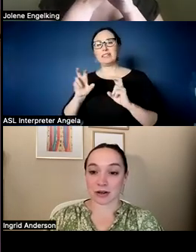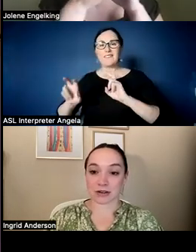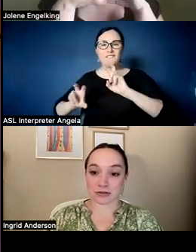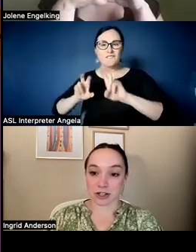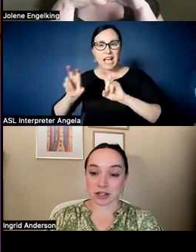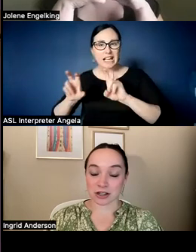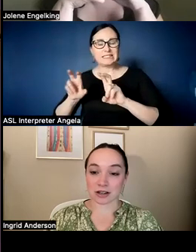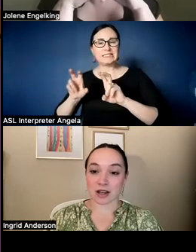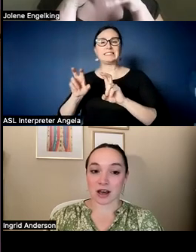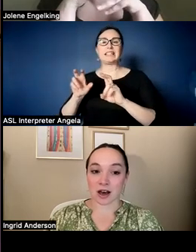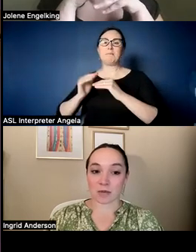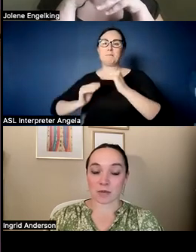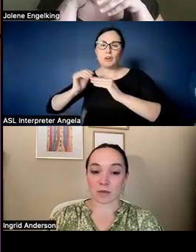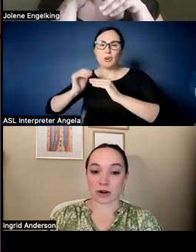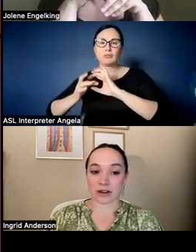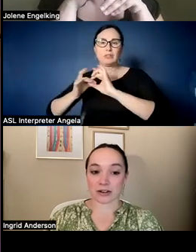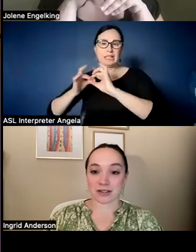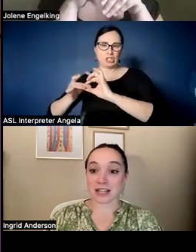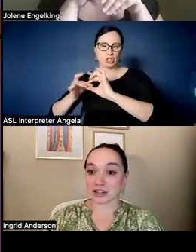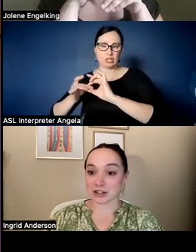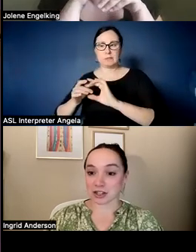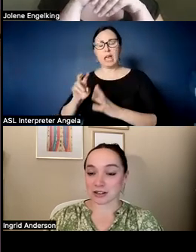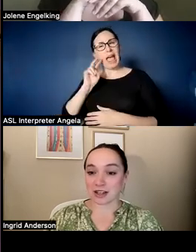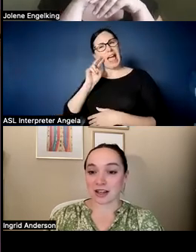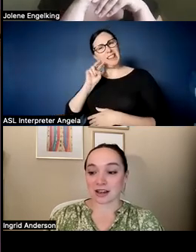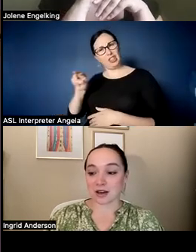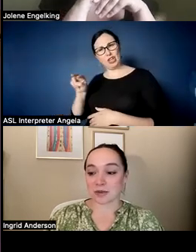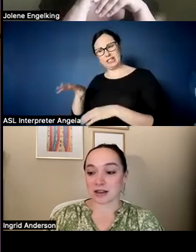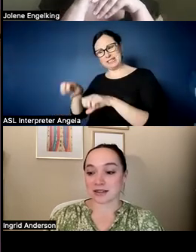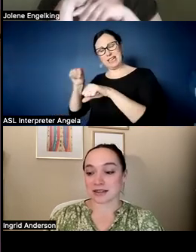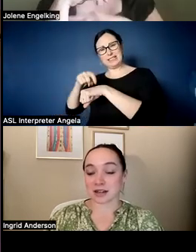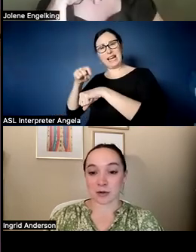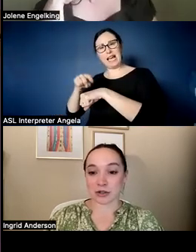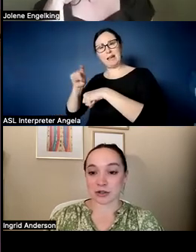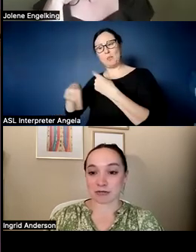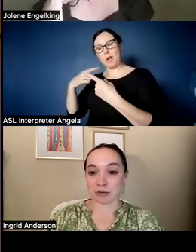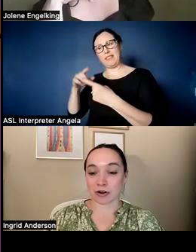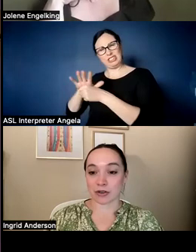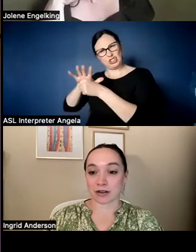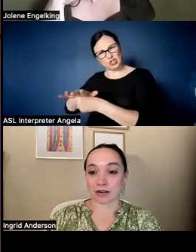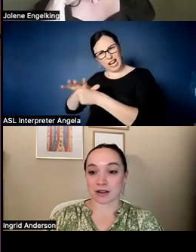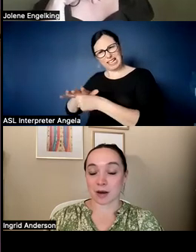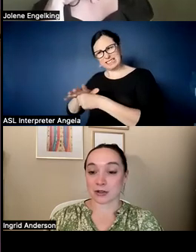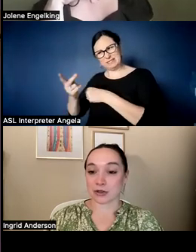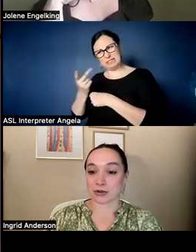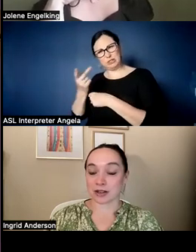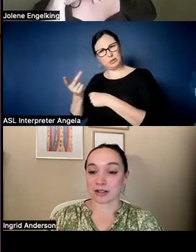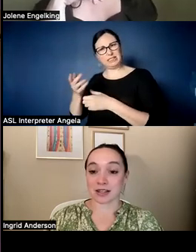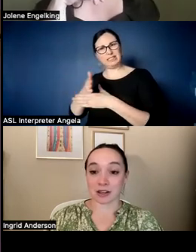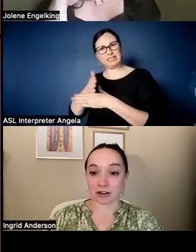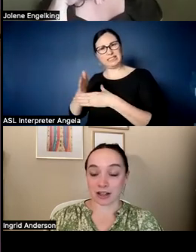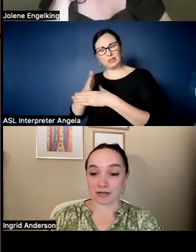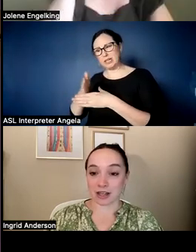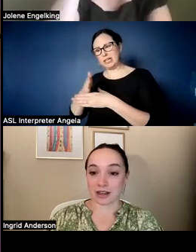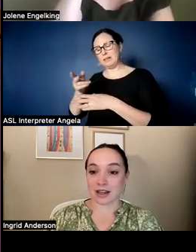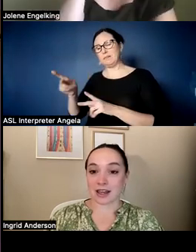fear or where there's friction, where there's tension, because that's an opportunity for growth and an opportunity to